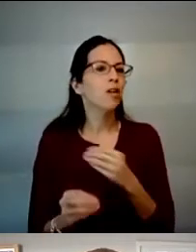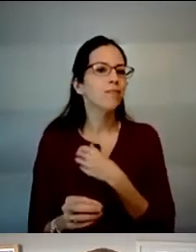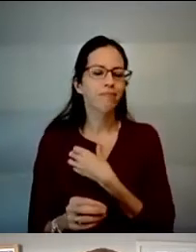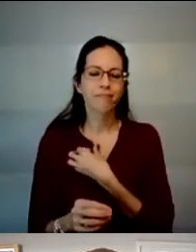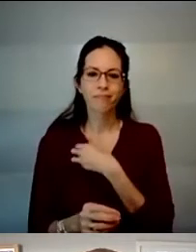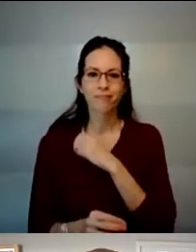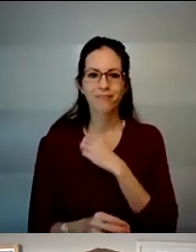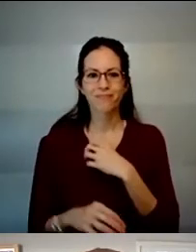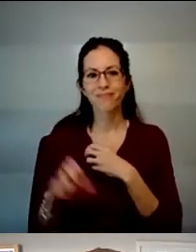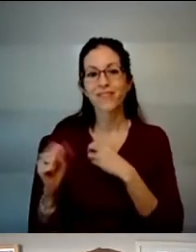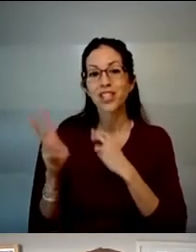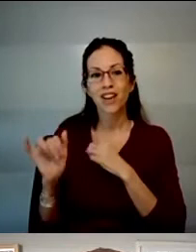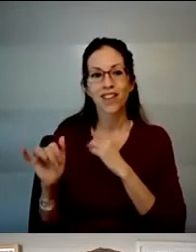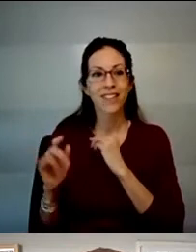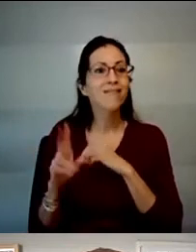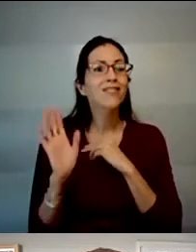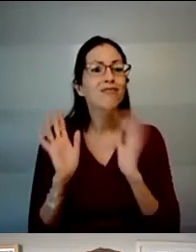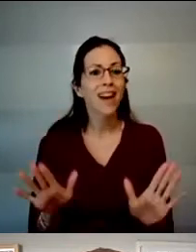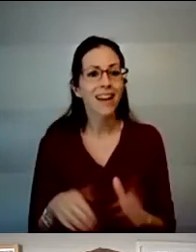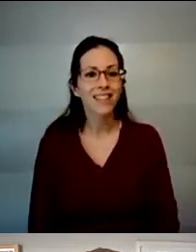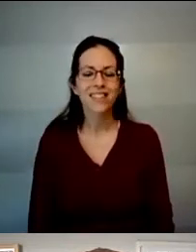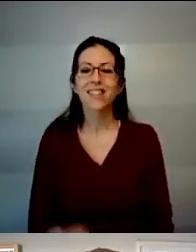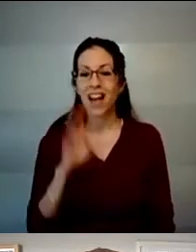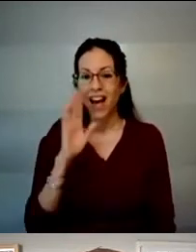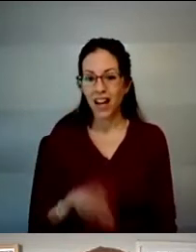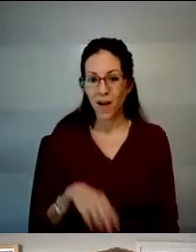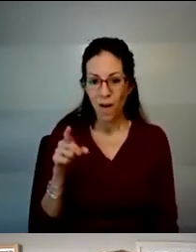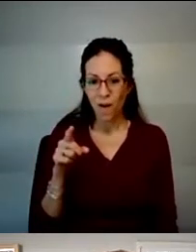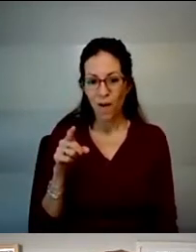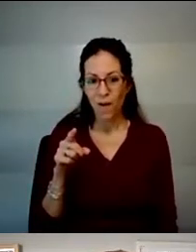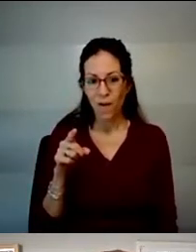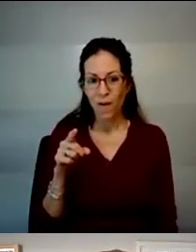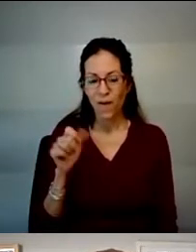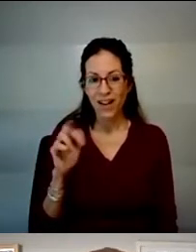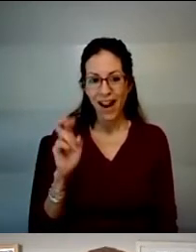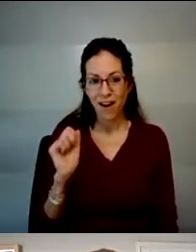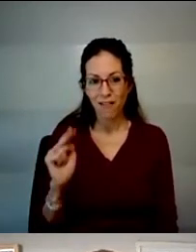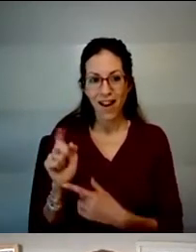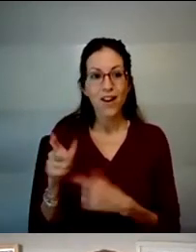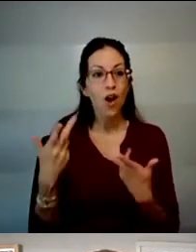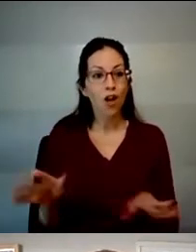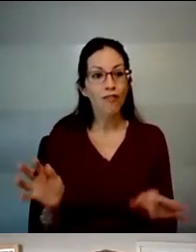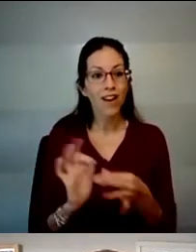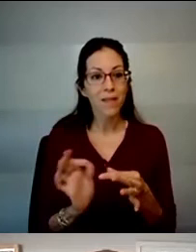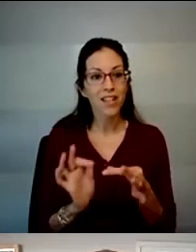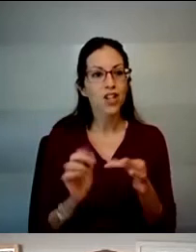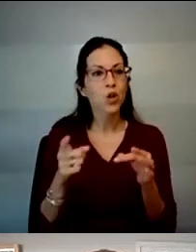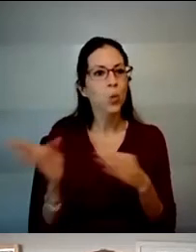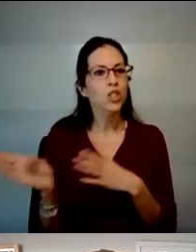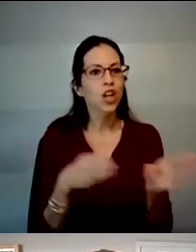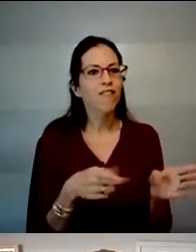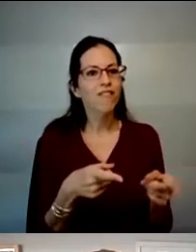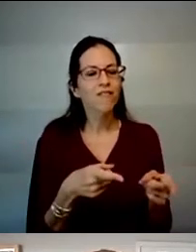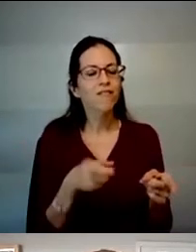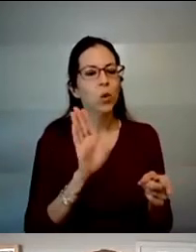Yeah, that's great. Well, I know, Aaron, you mentioned already that, you know, you kind of shifted a bit of your approach